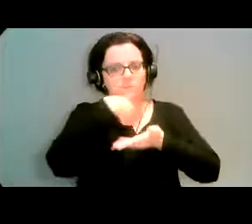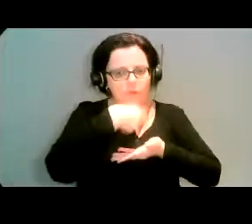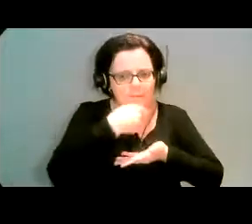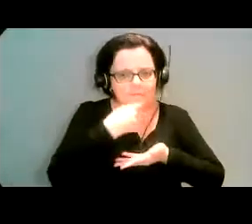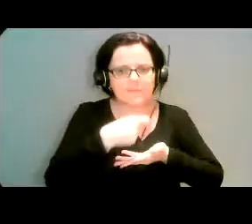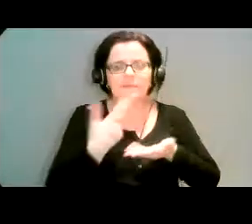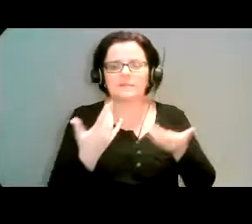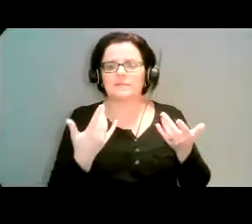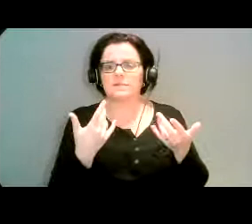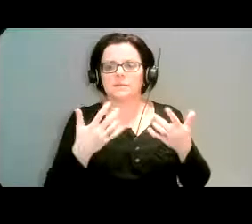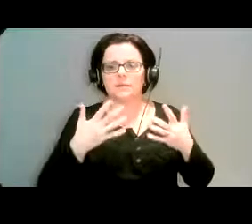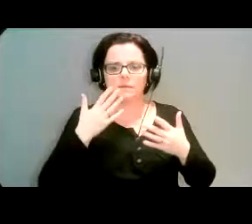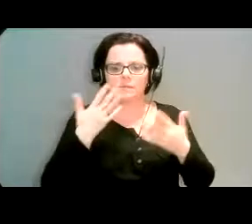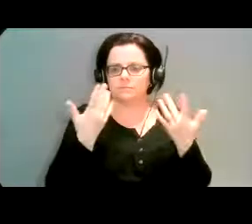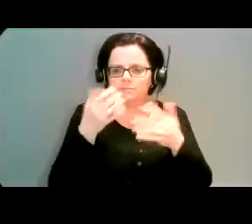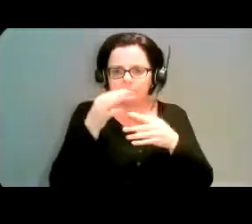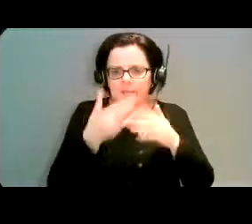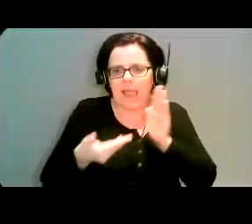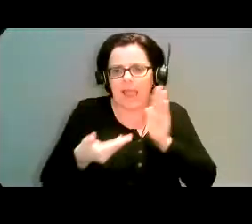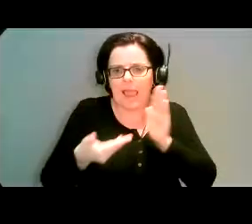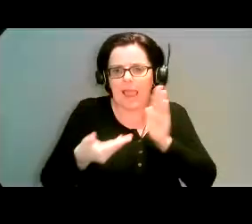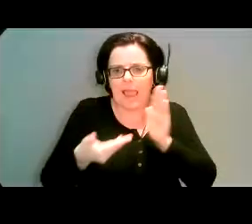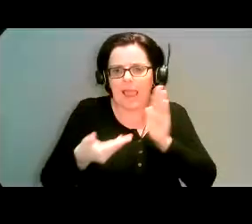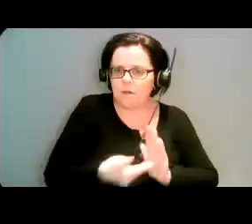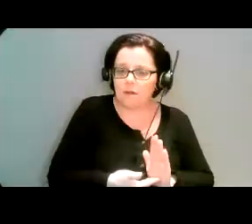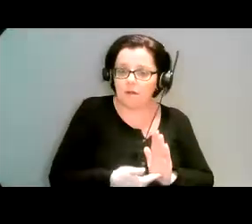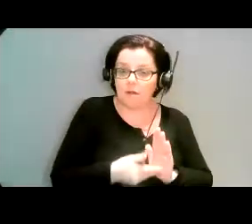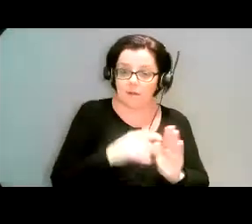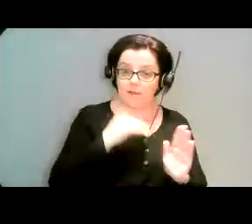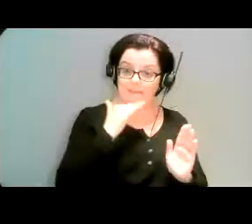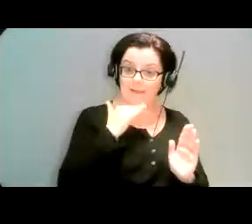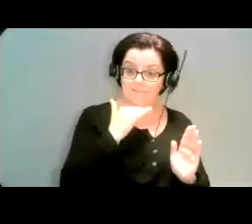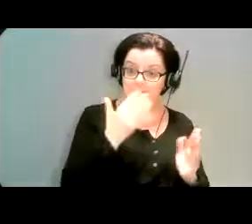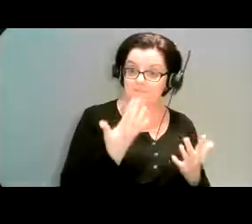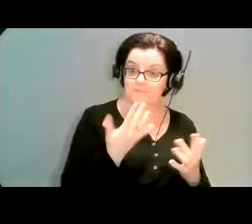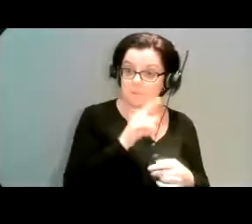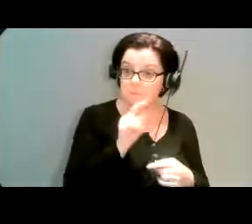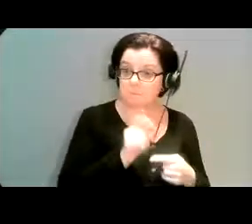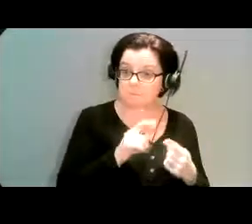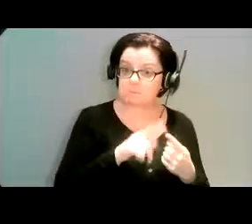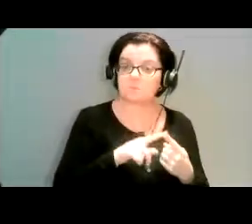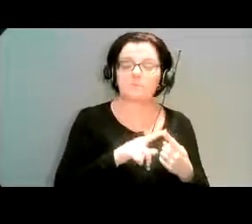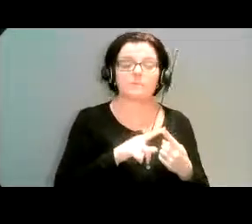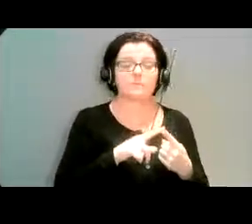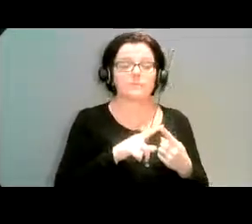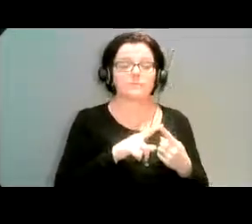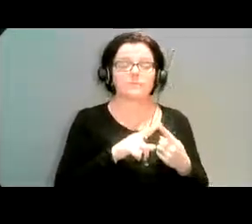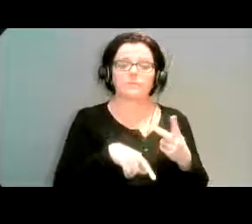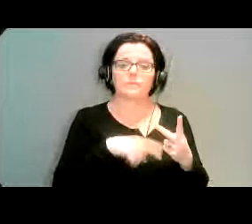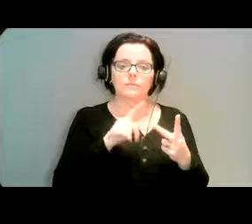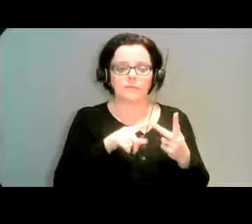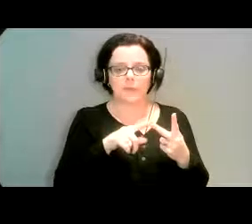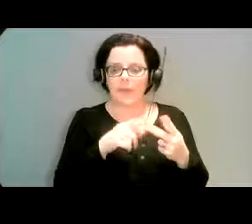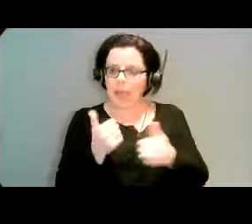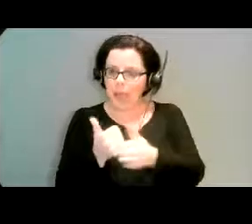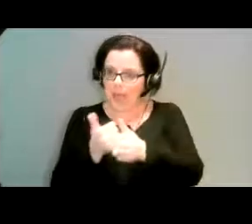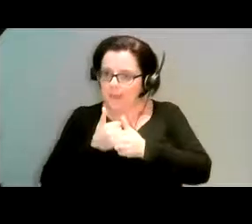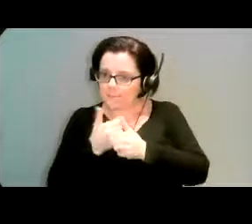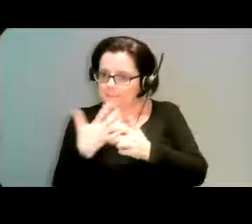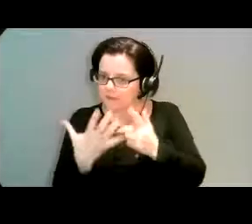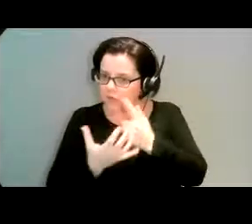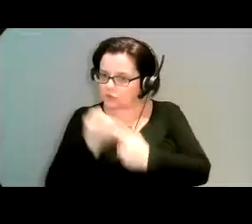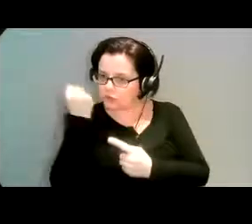with this and that in the morning. It will not help you to achieve agreed outcomes in the